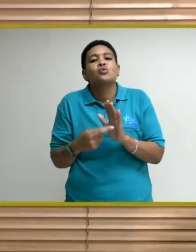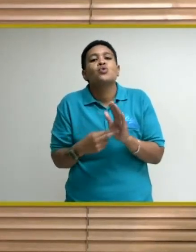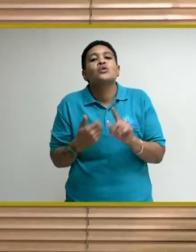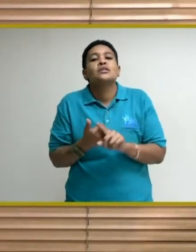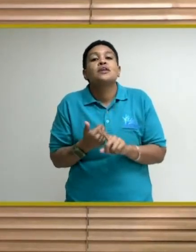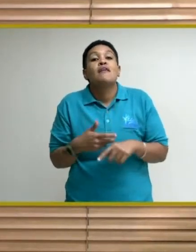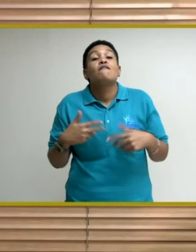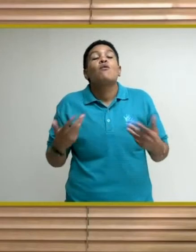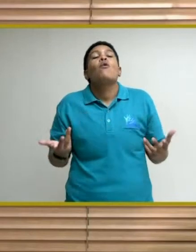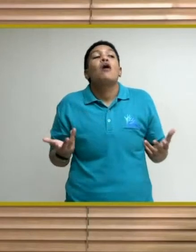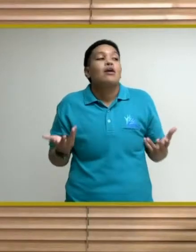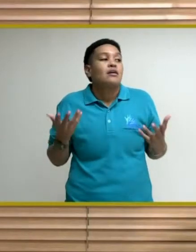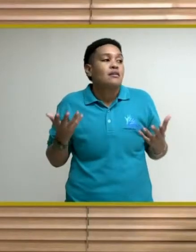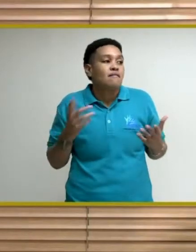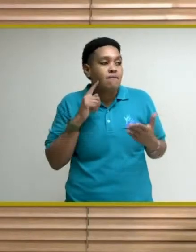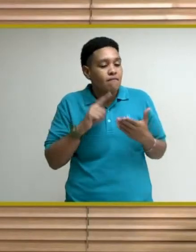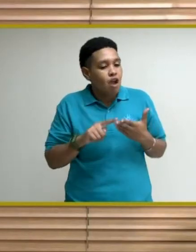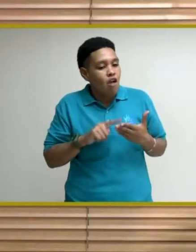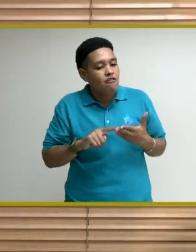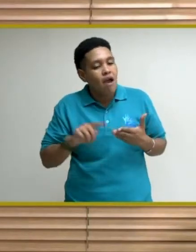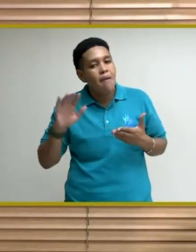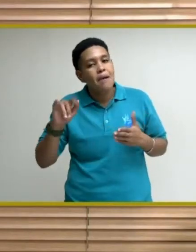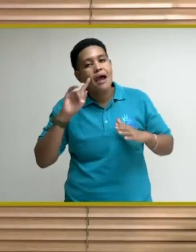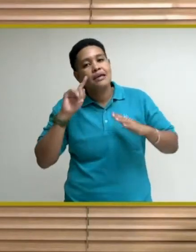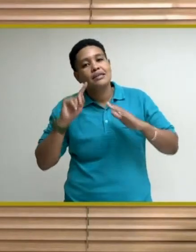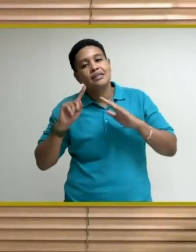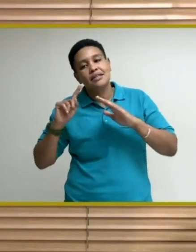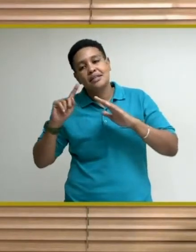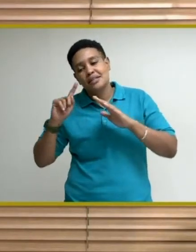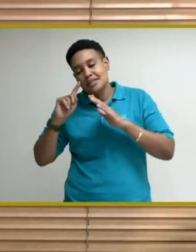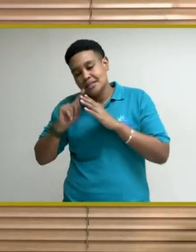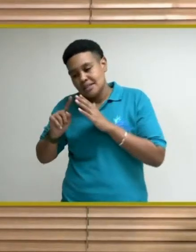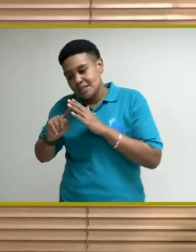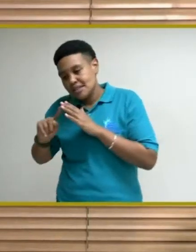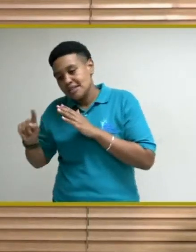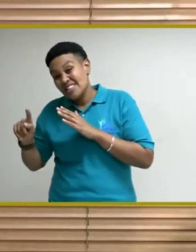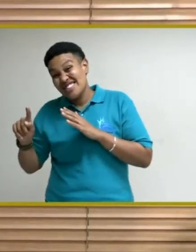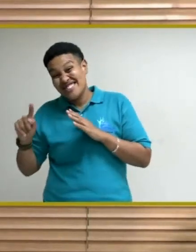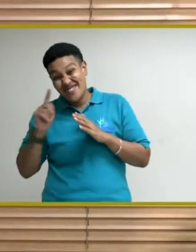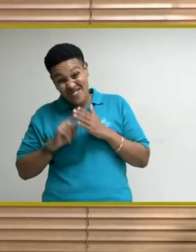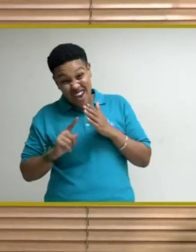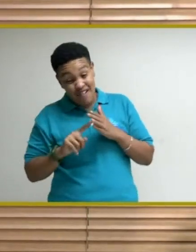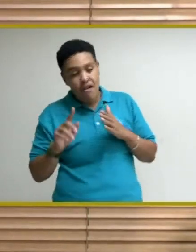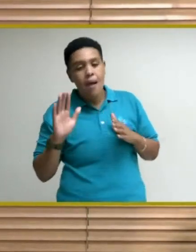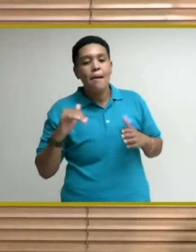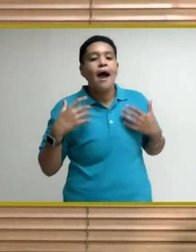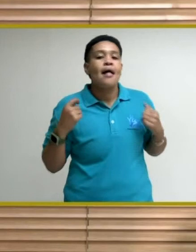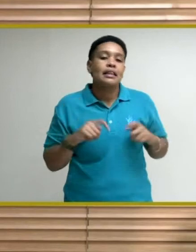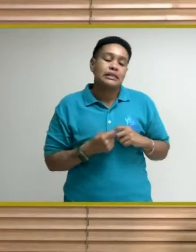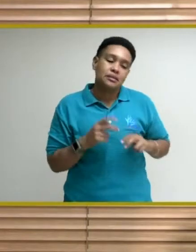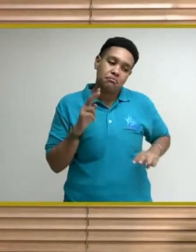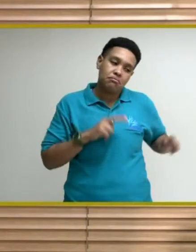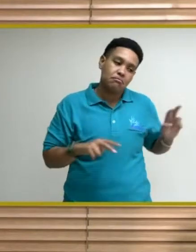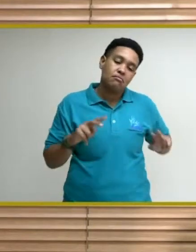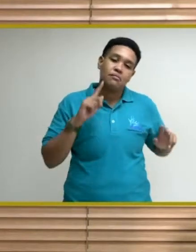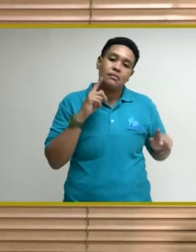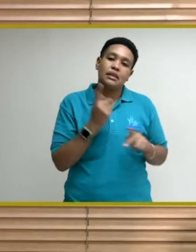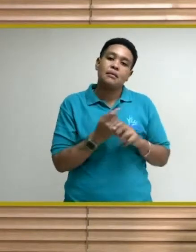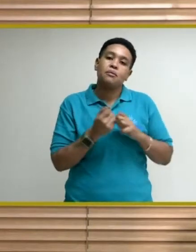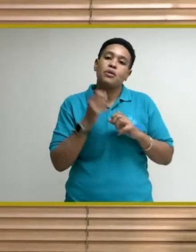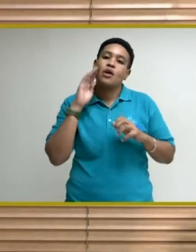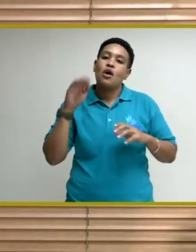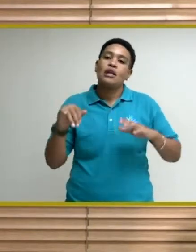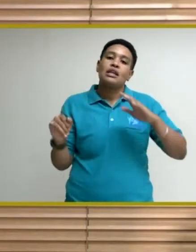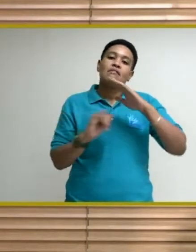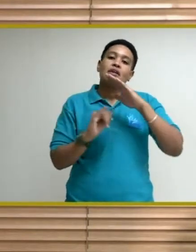are verified by inspection of the health team, and they are in keeping with all the infection